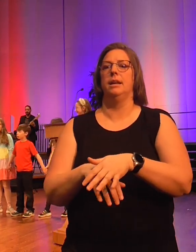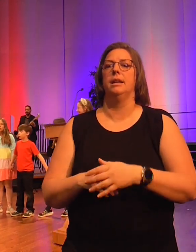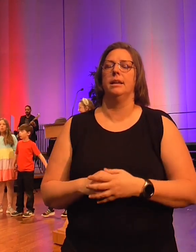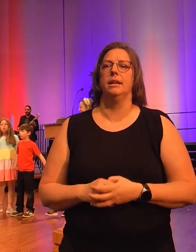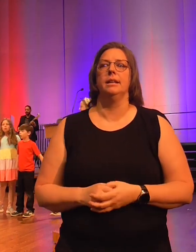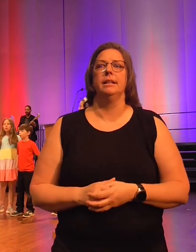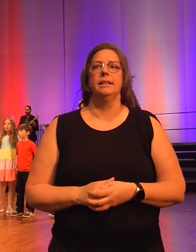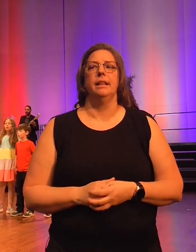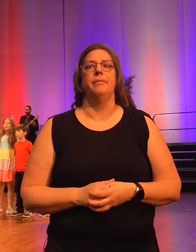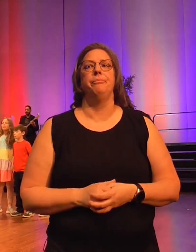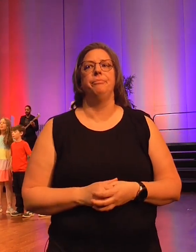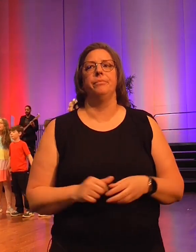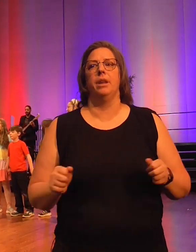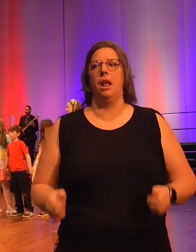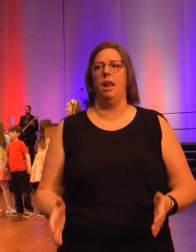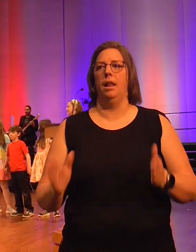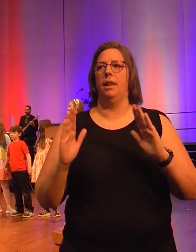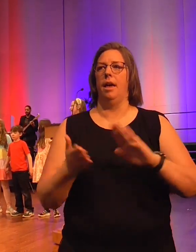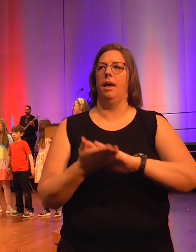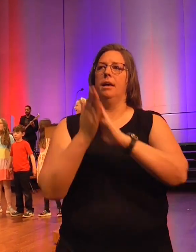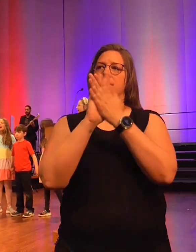harmony.